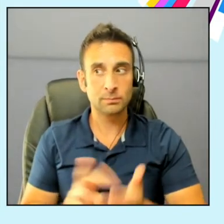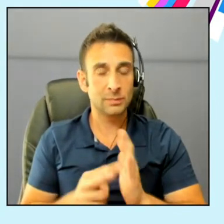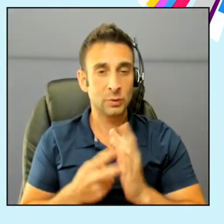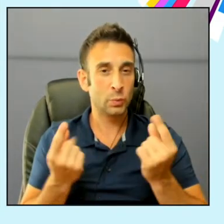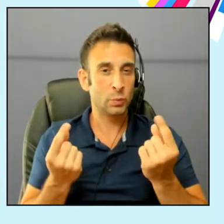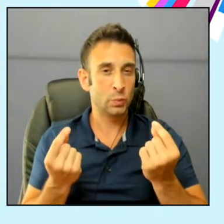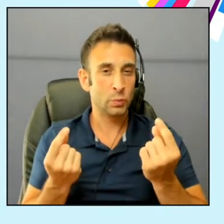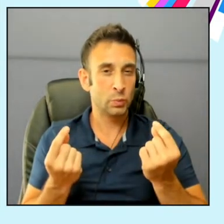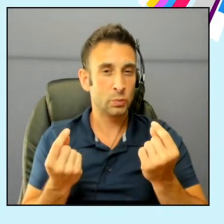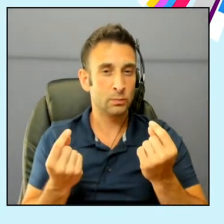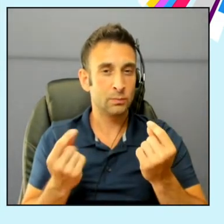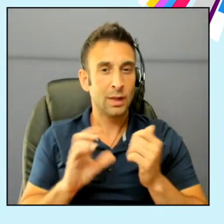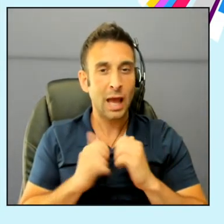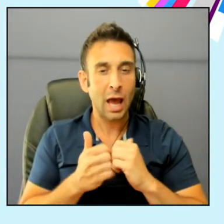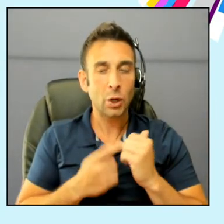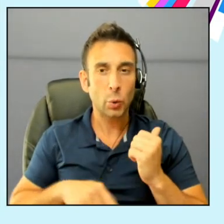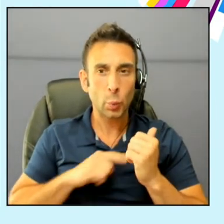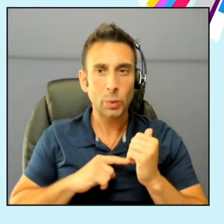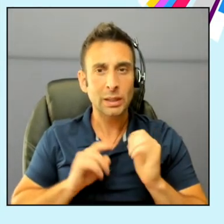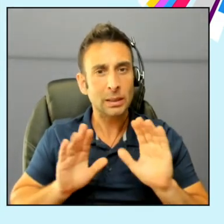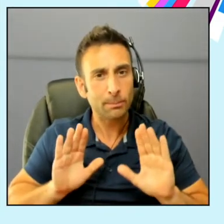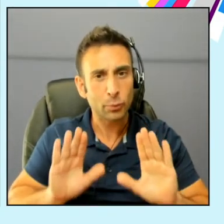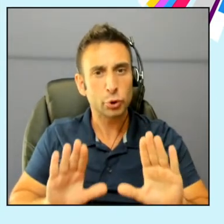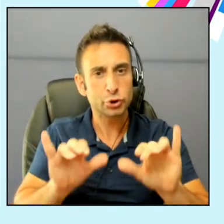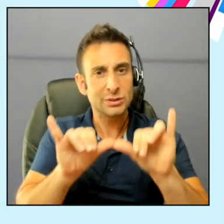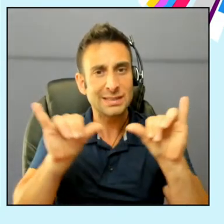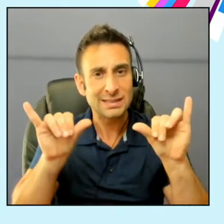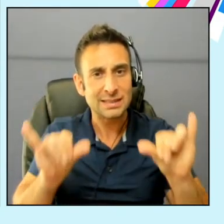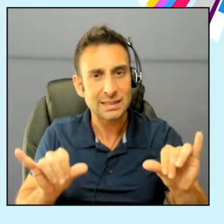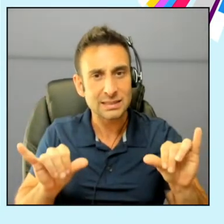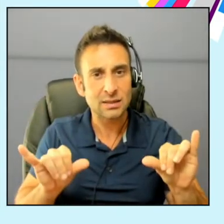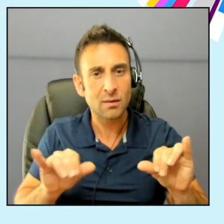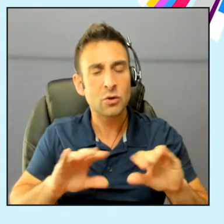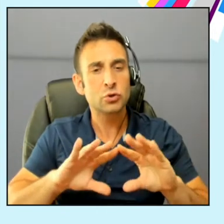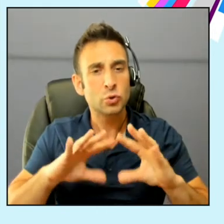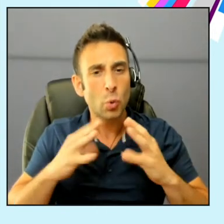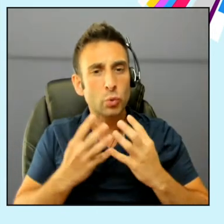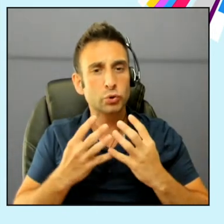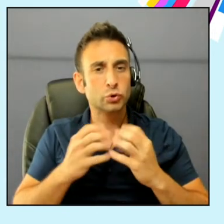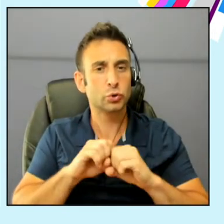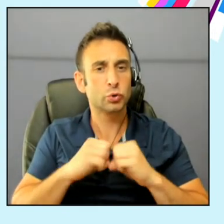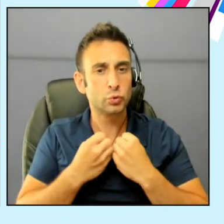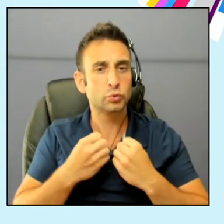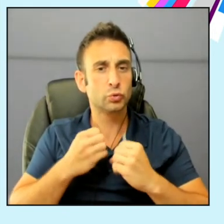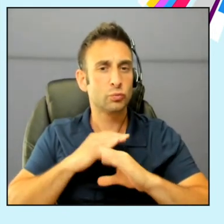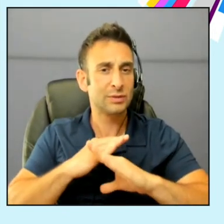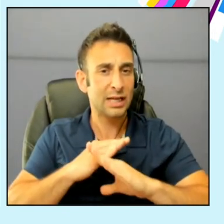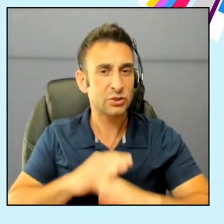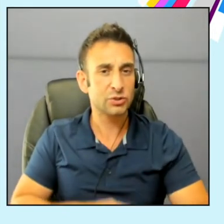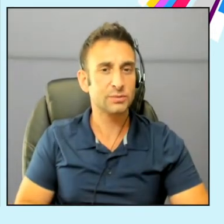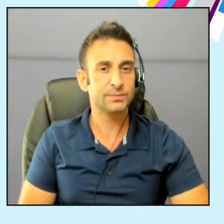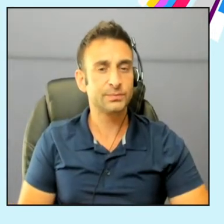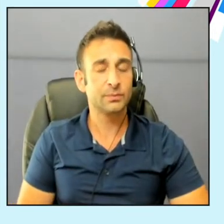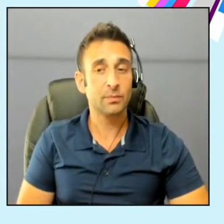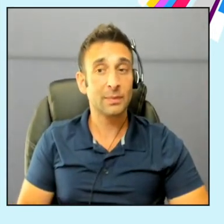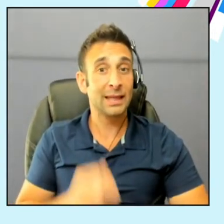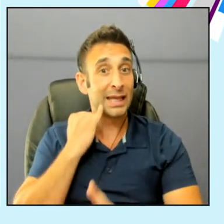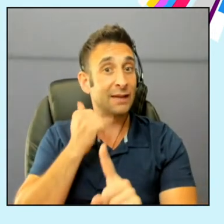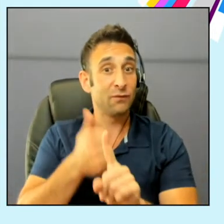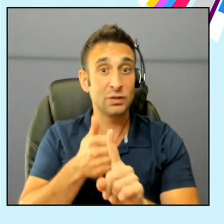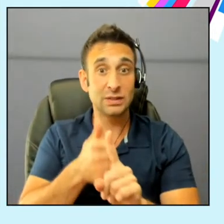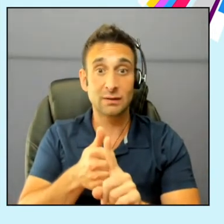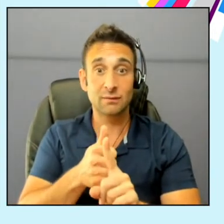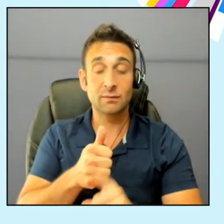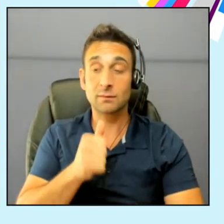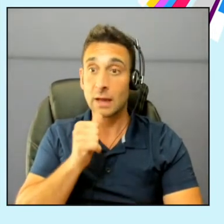So how do we champion systems of social protection and better social protection so that if you are not in employment or if you're